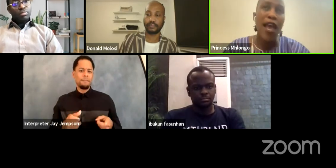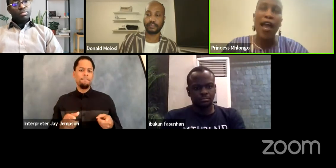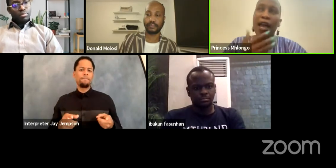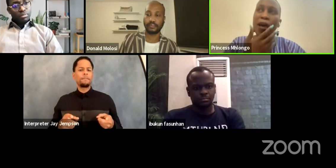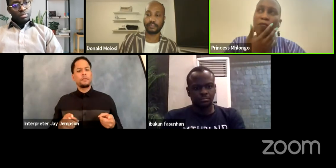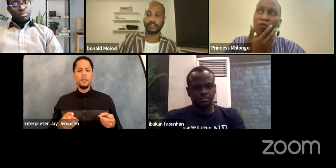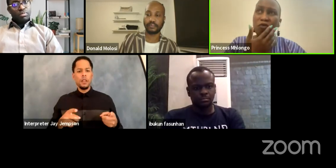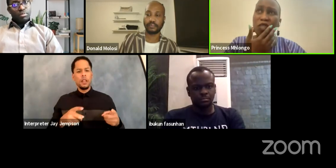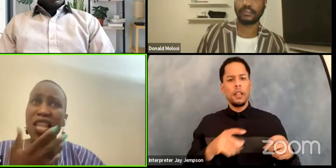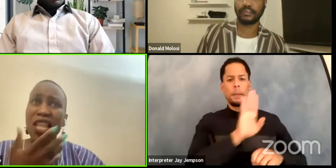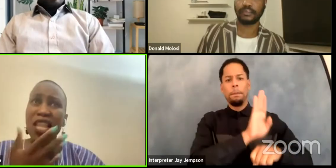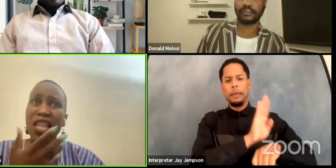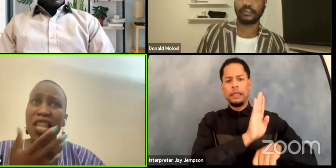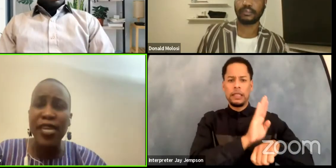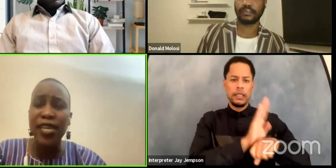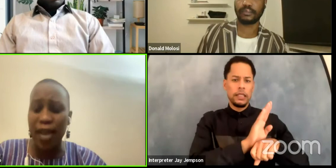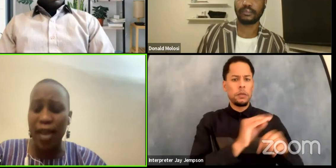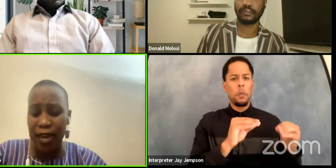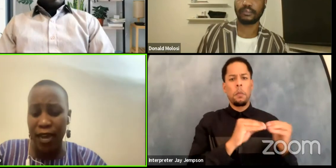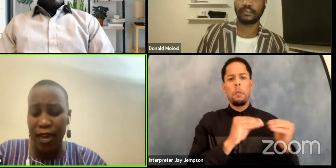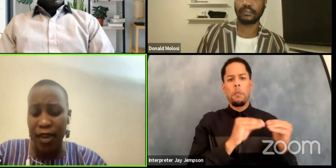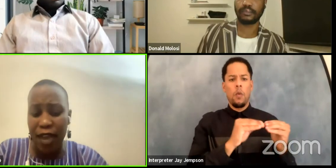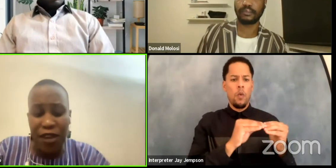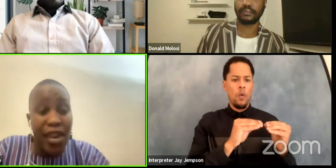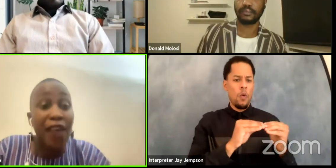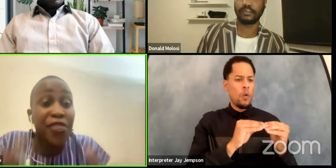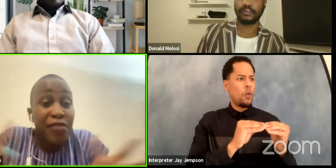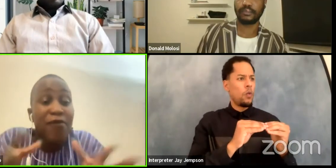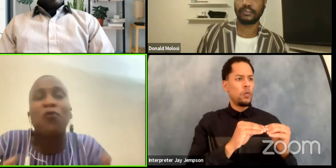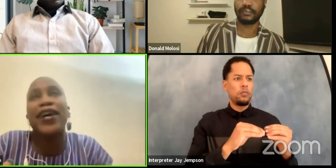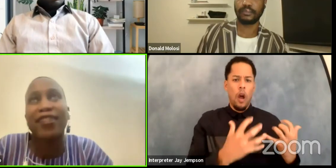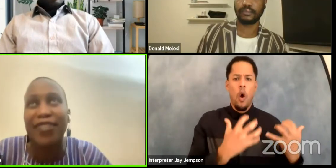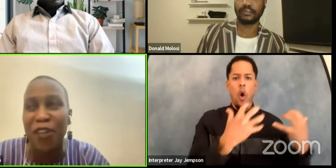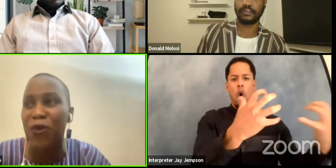you. For me,